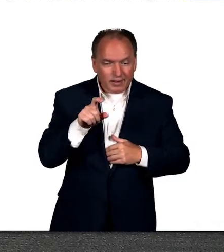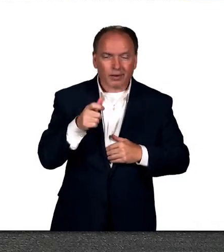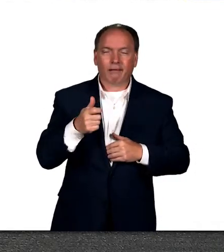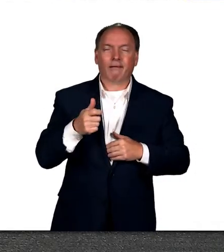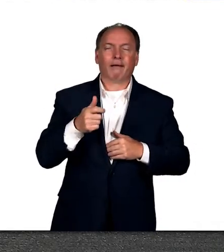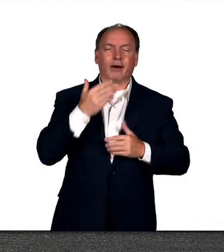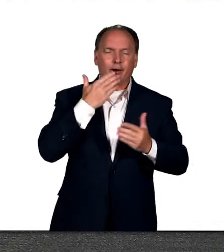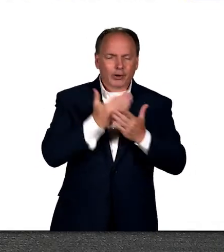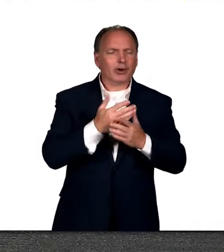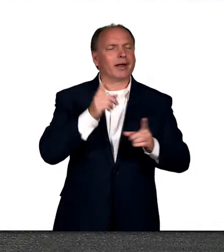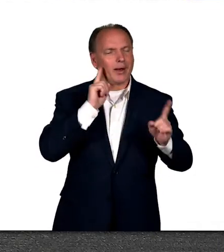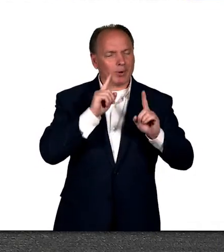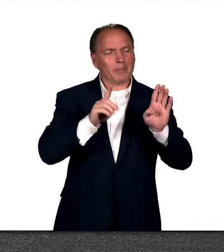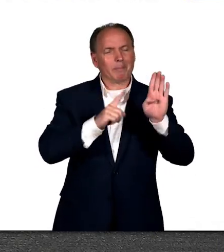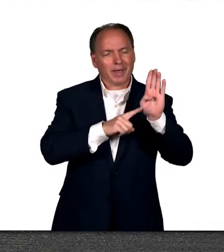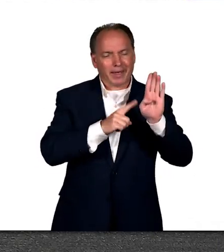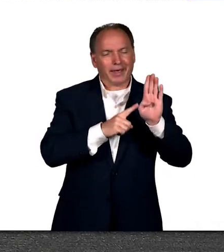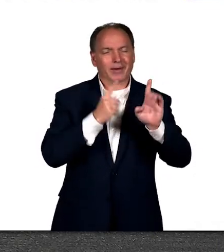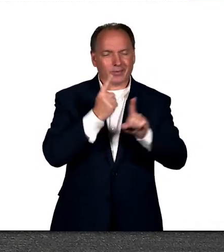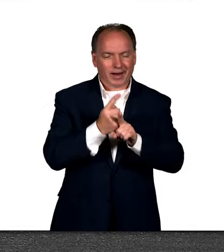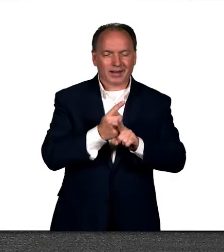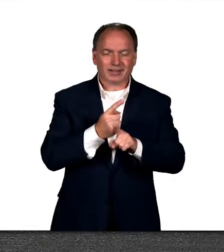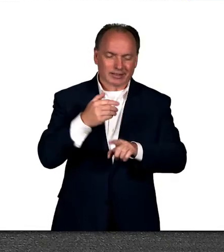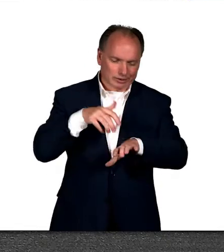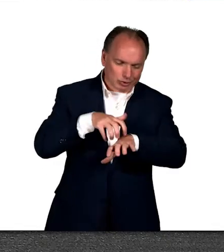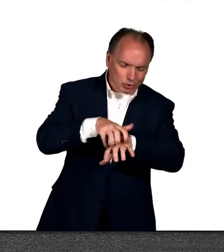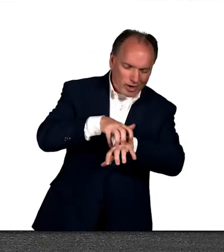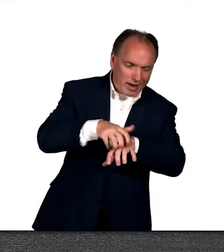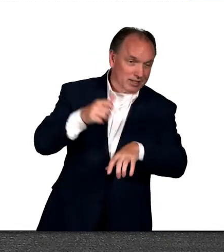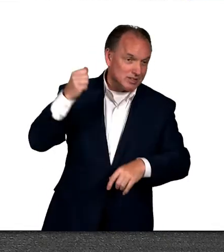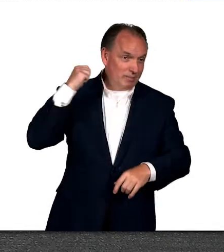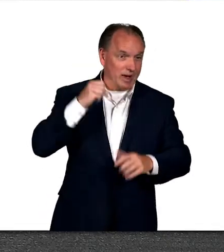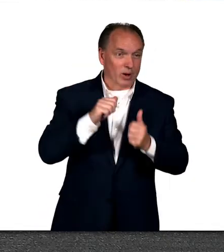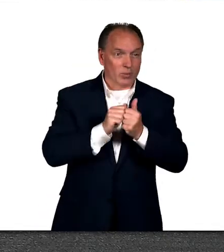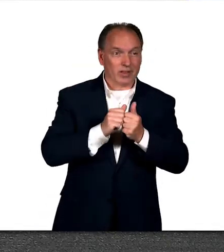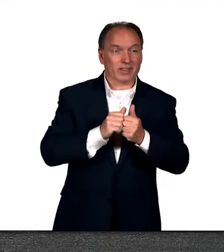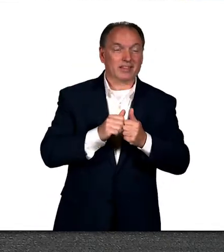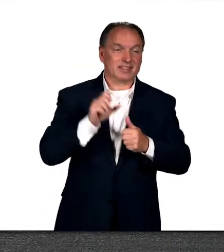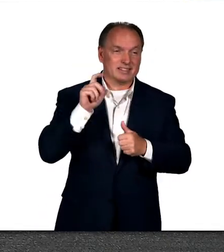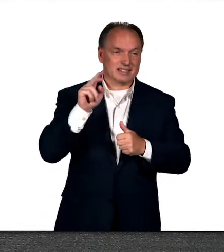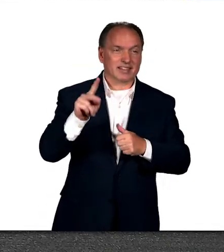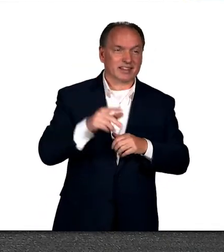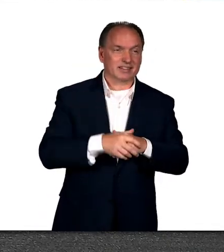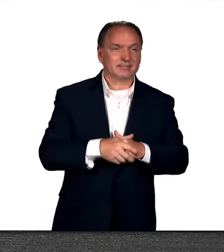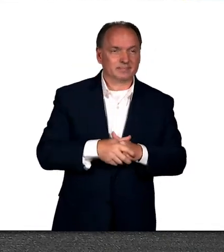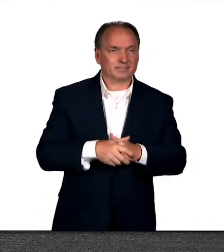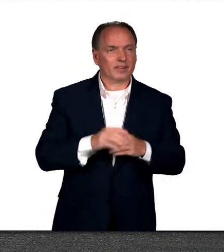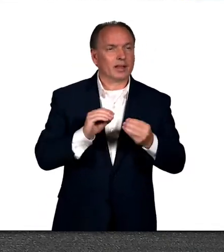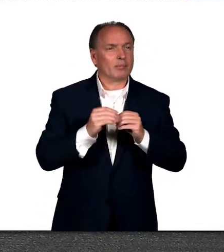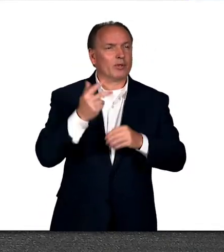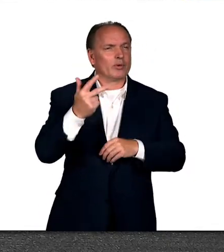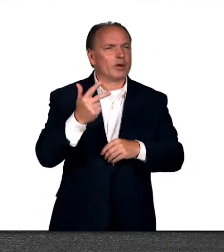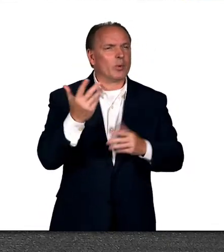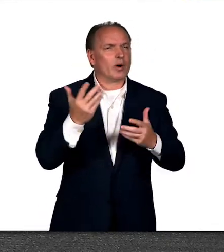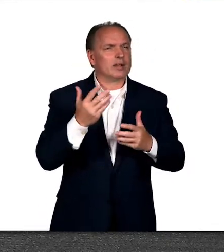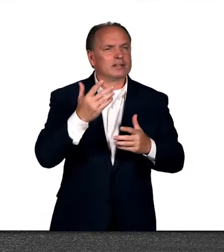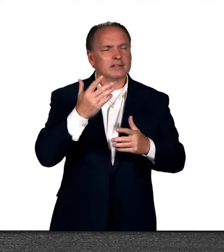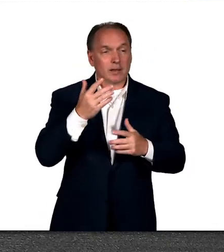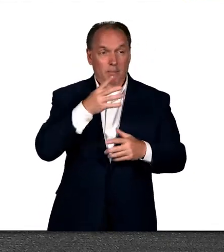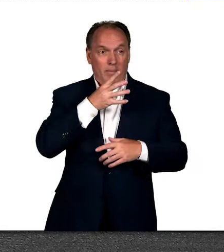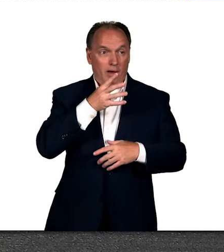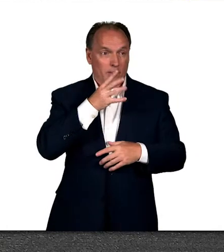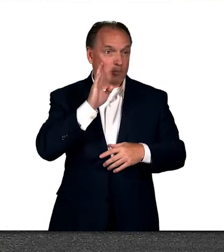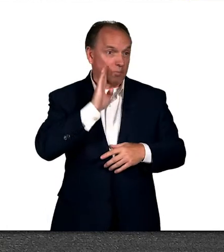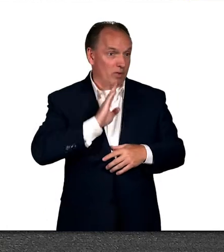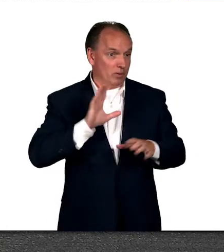Very good, I heard that. B, he scratches his back with a stick. Yes, he did. Number 3, what is Mrs. Brown doing